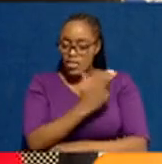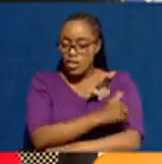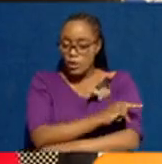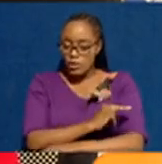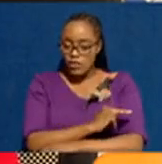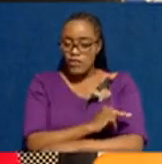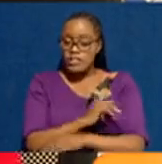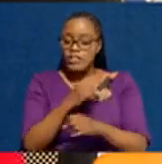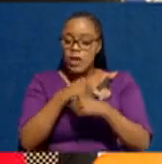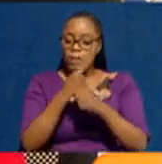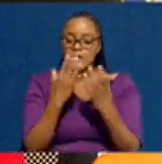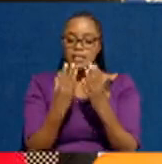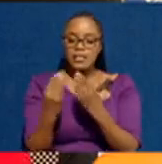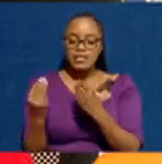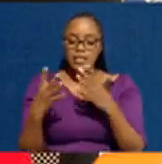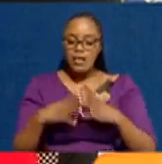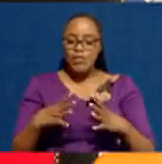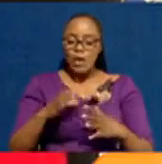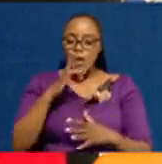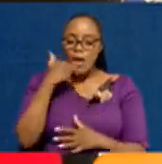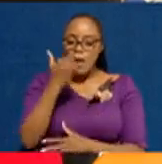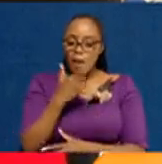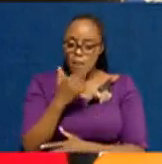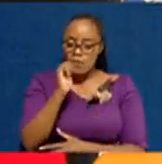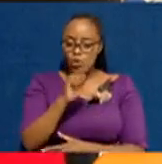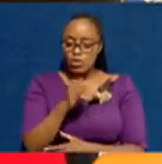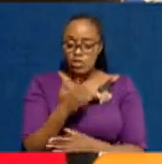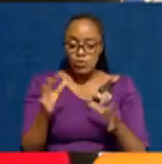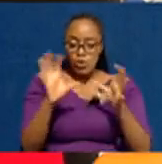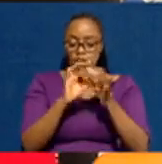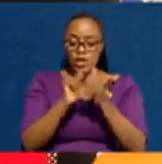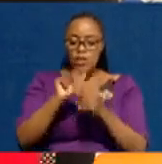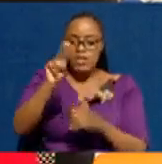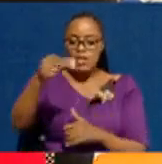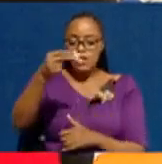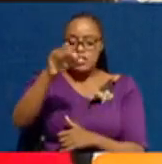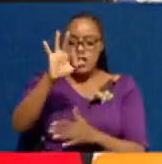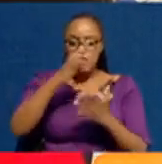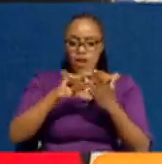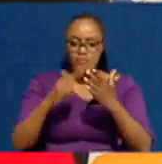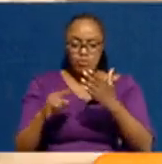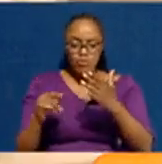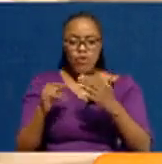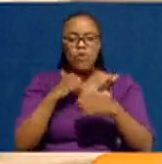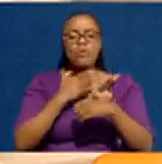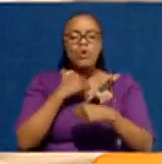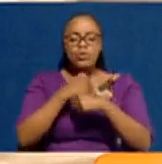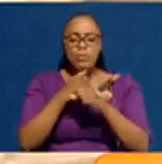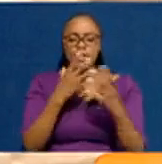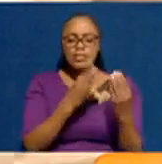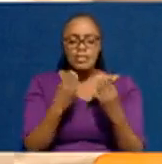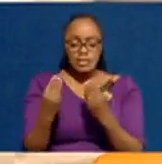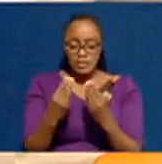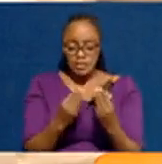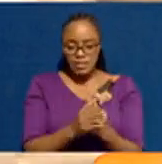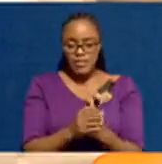we make it so easy because we are the people who now get in touch with the NHIF for that clearance, because we want to make it easy for Kenya. Professor